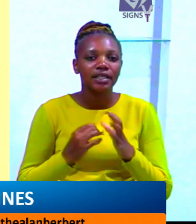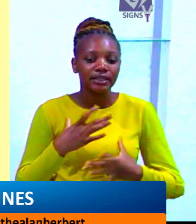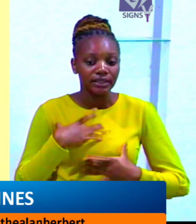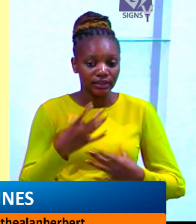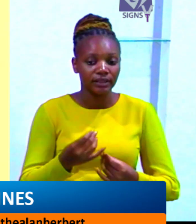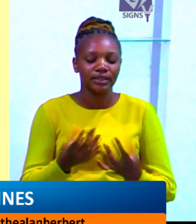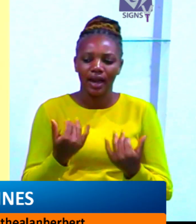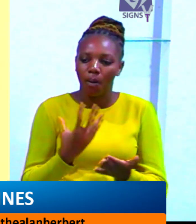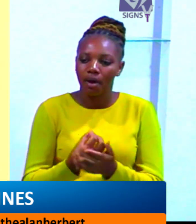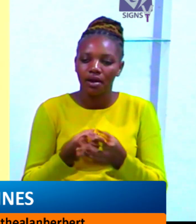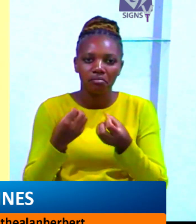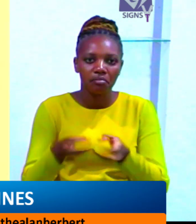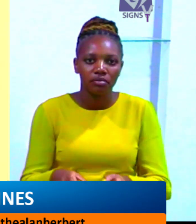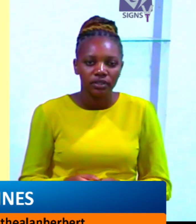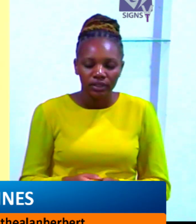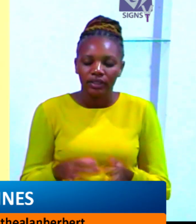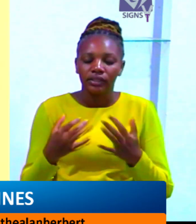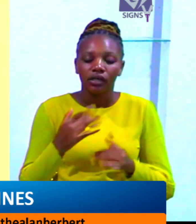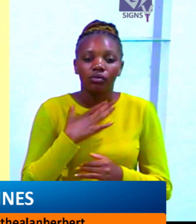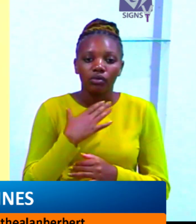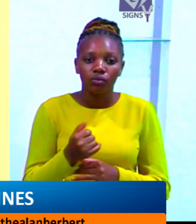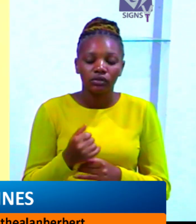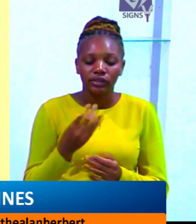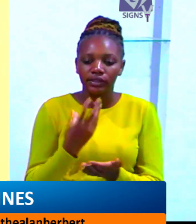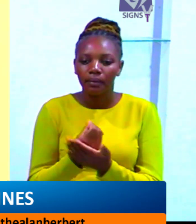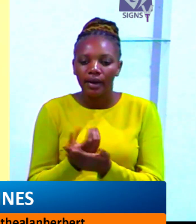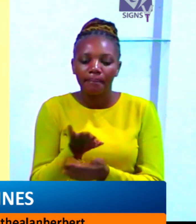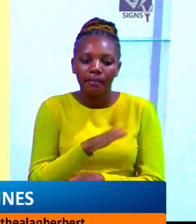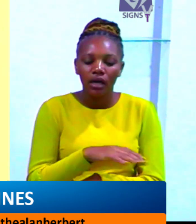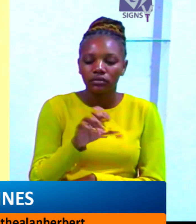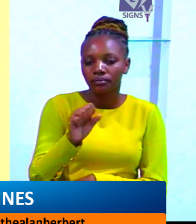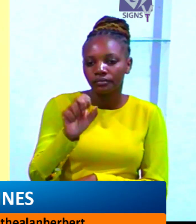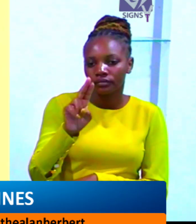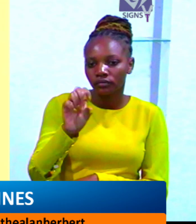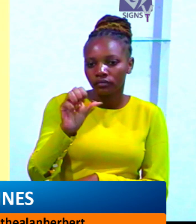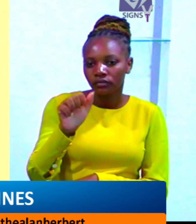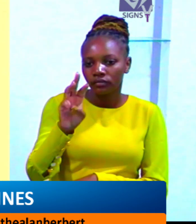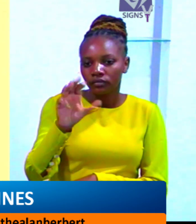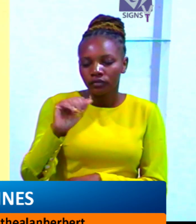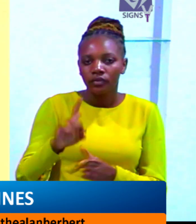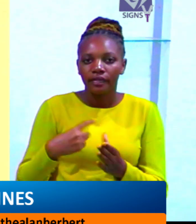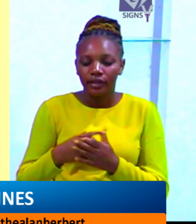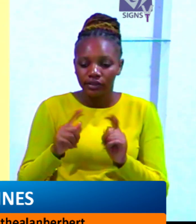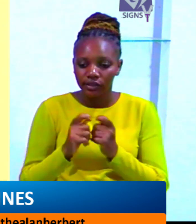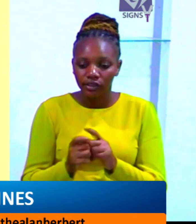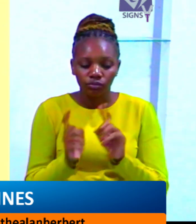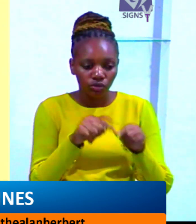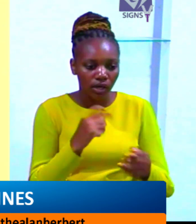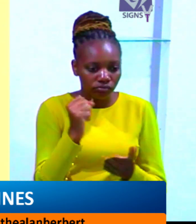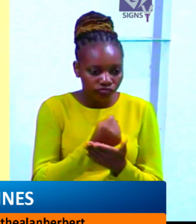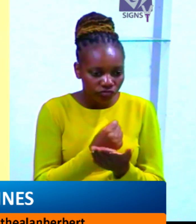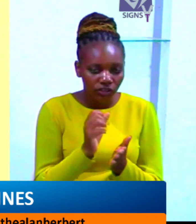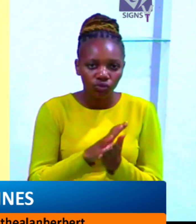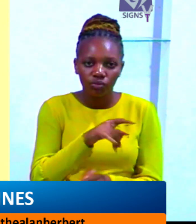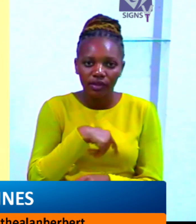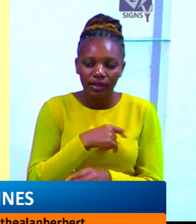back, we've invited them to come to Suswa to basically look at the audit log with us, and not for a